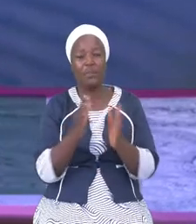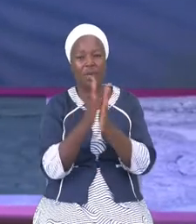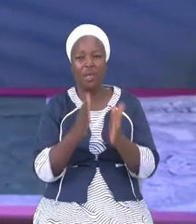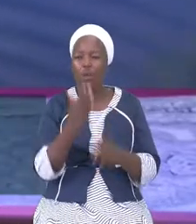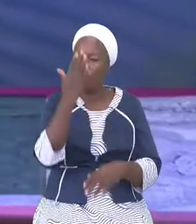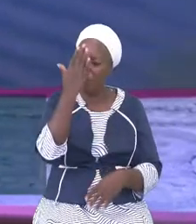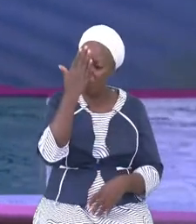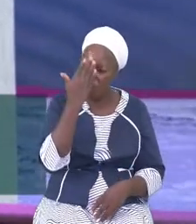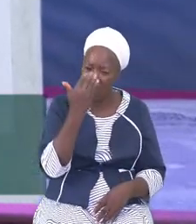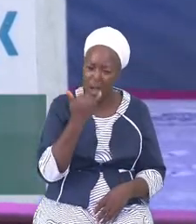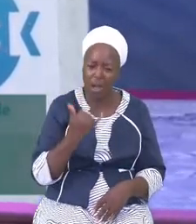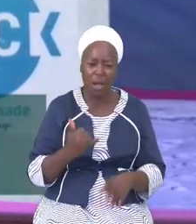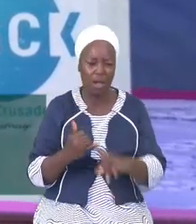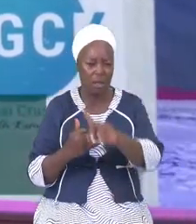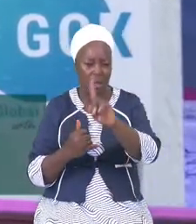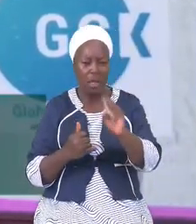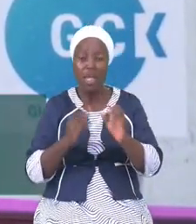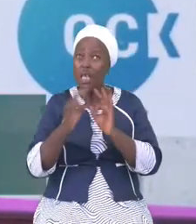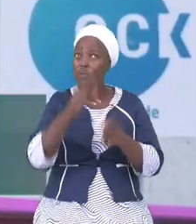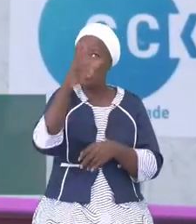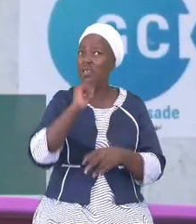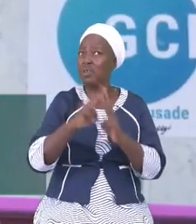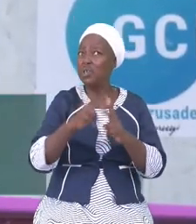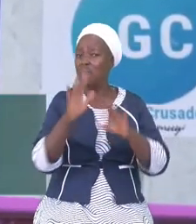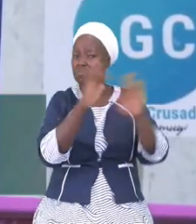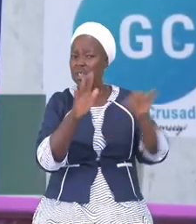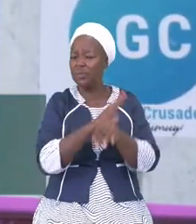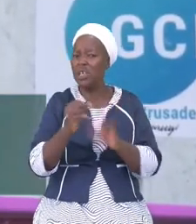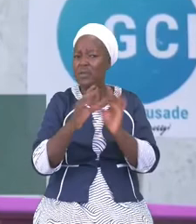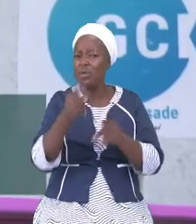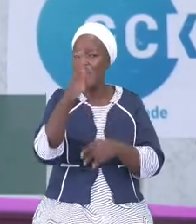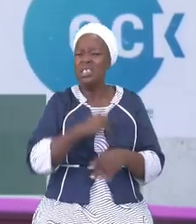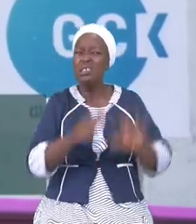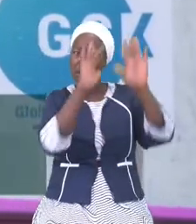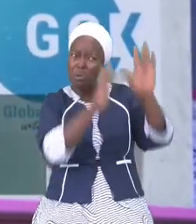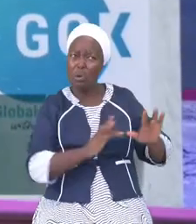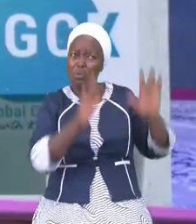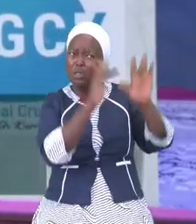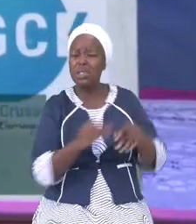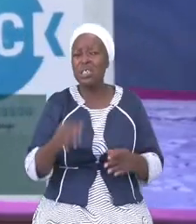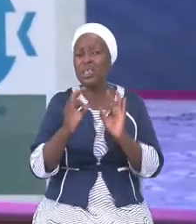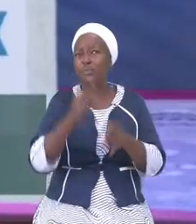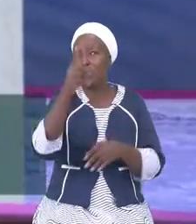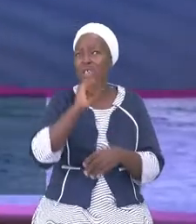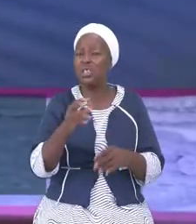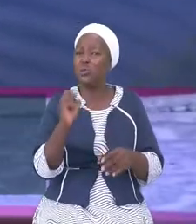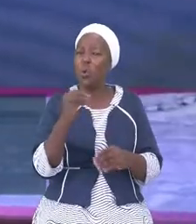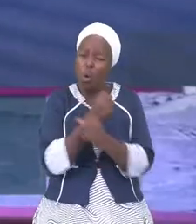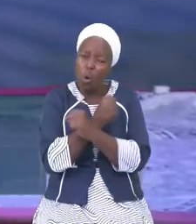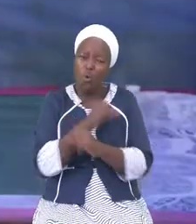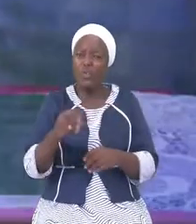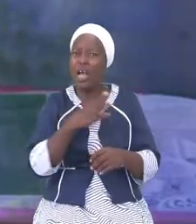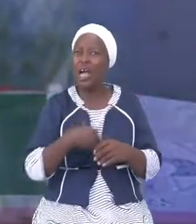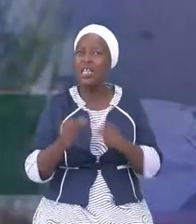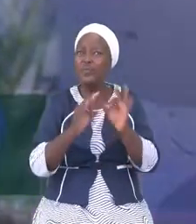Why? If God is so merciful, if God is so compassionate, if God is so loving, and if God